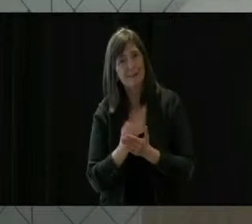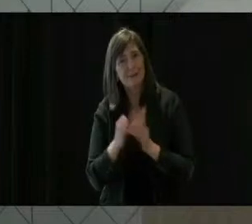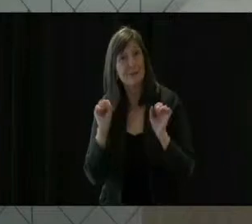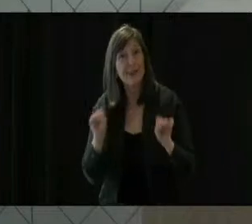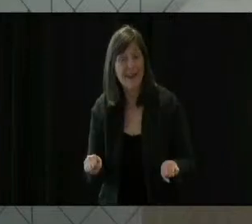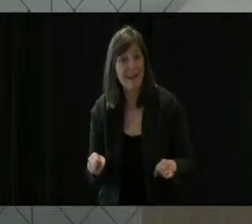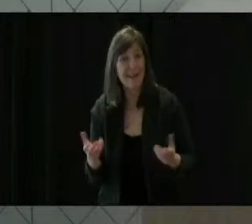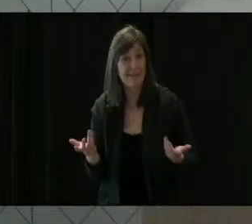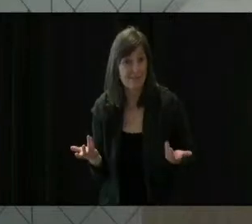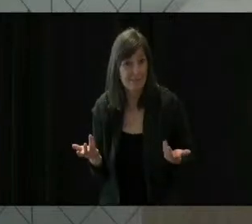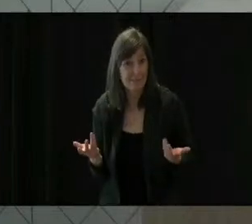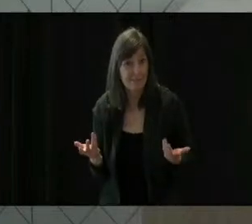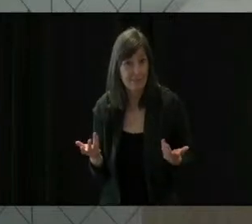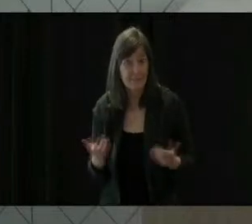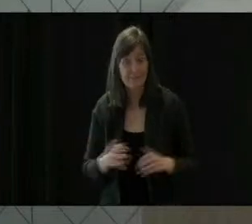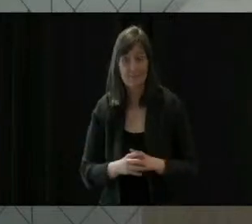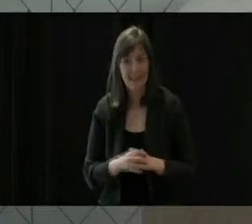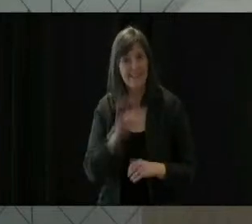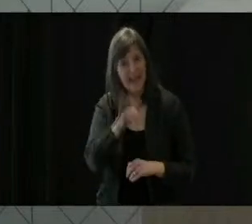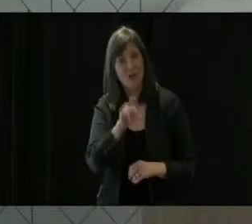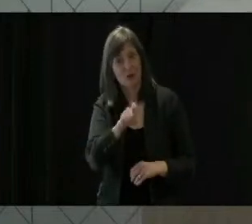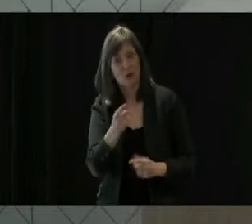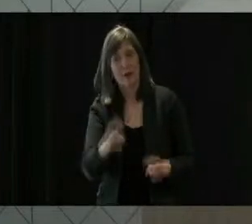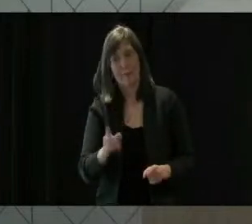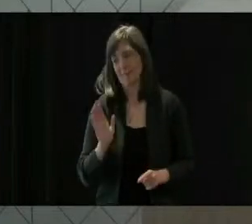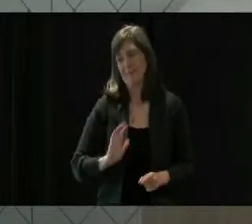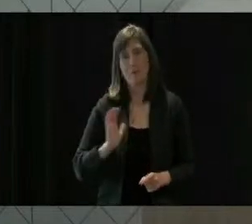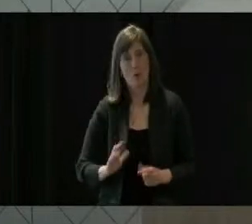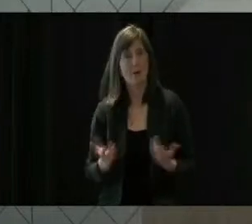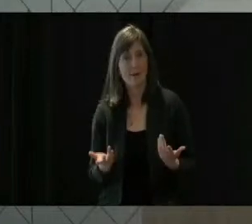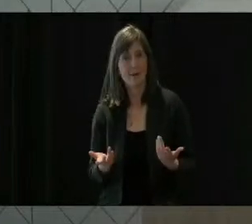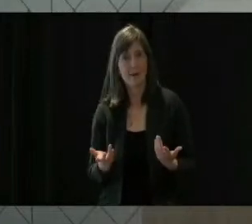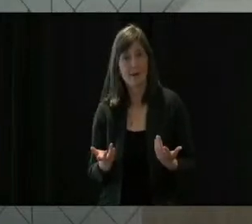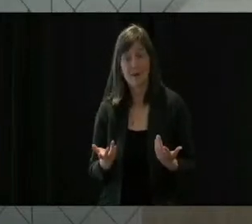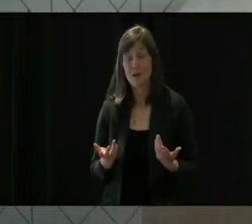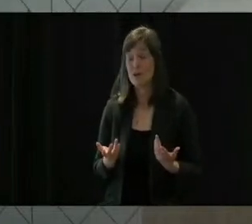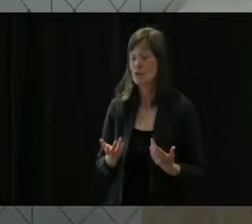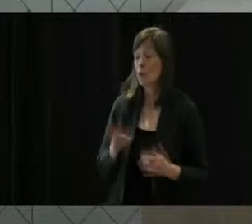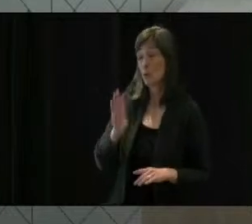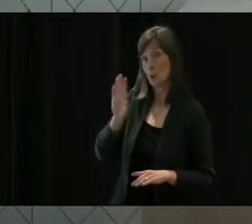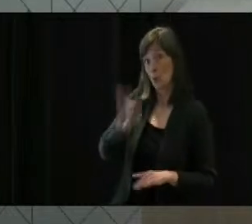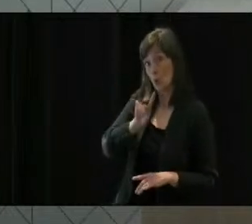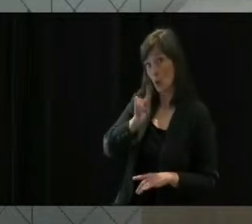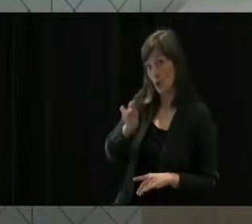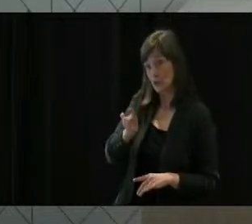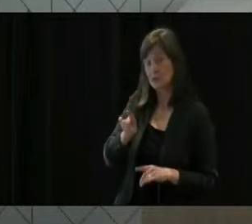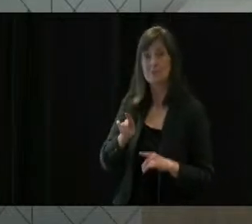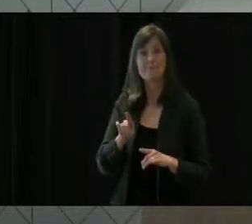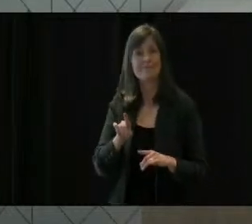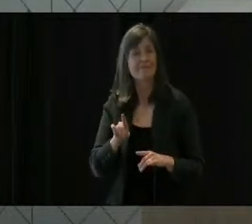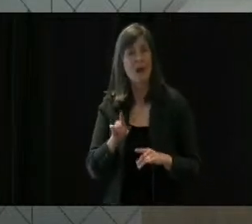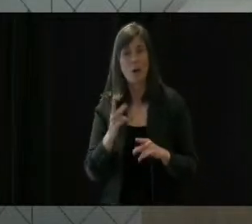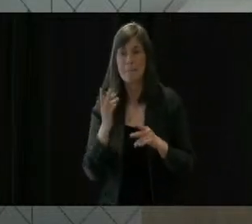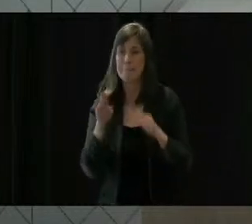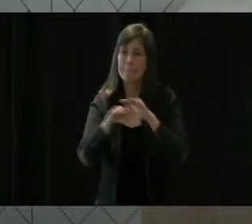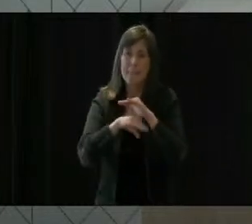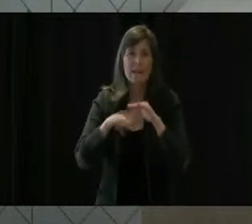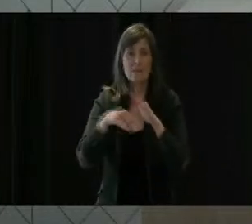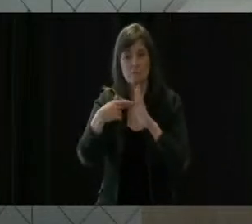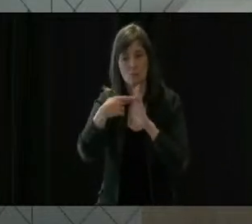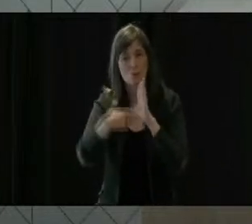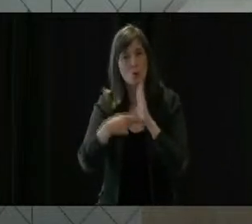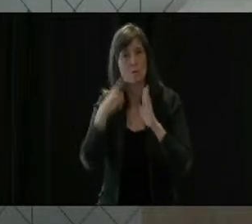we have to try to manage. So generally speaking, I think the answer to your question is ordinary principles of